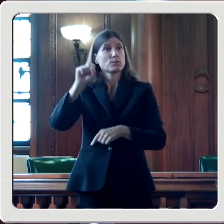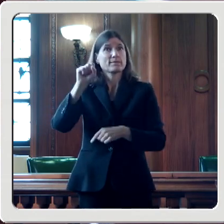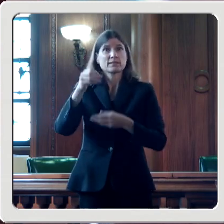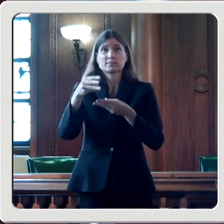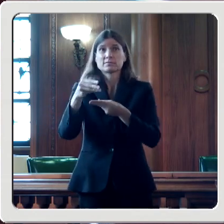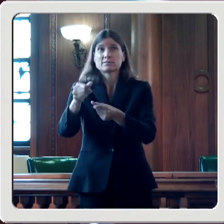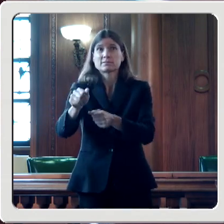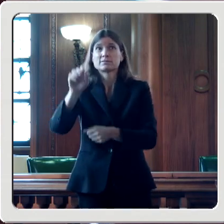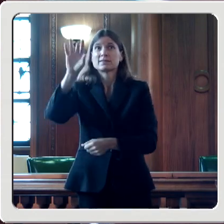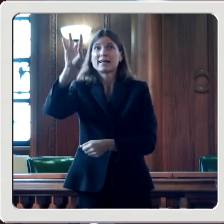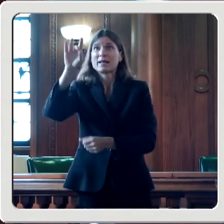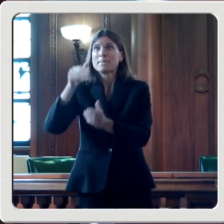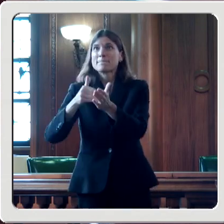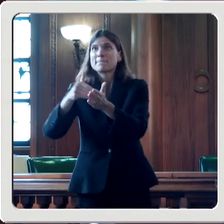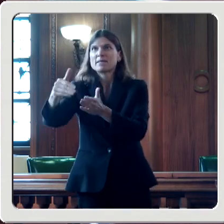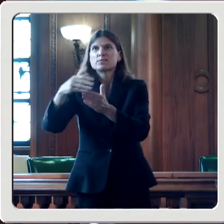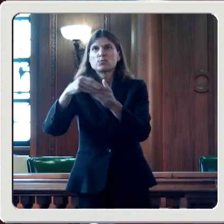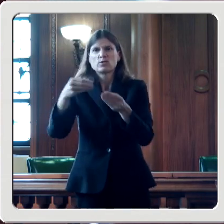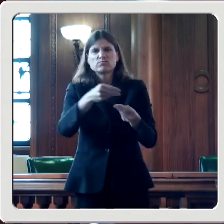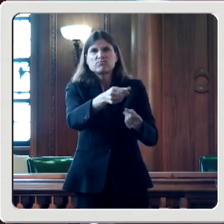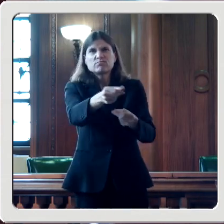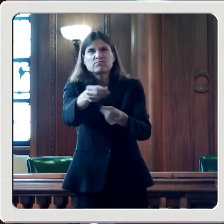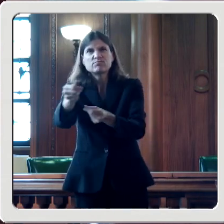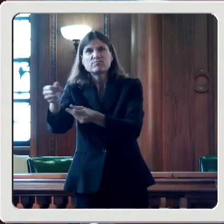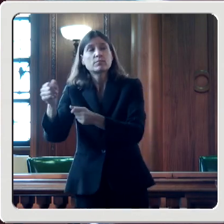this is $5.4 million in revenue.